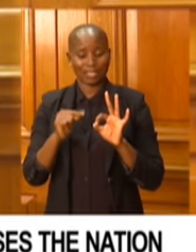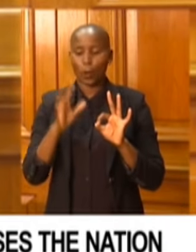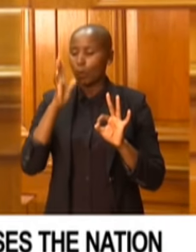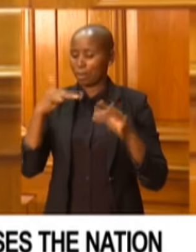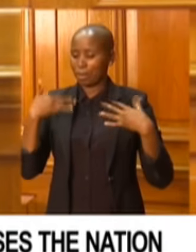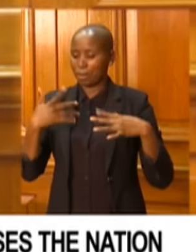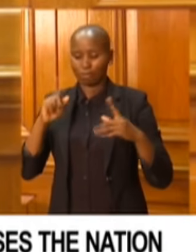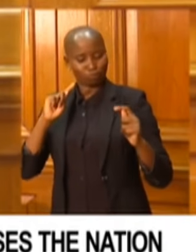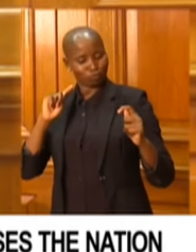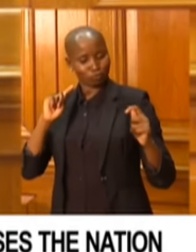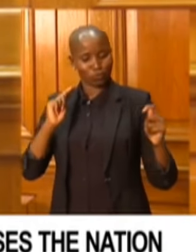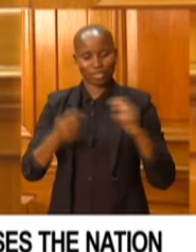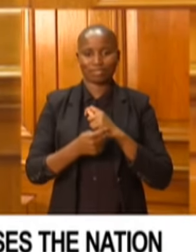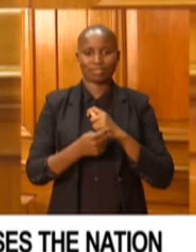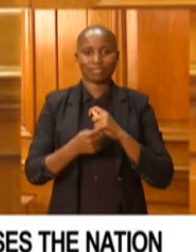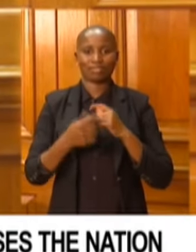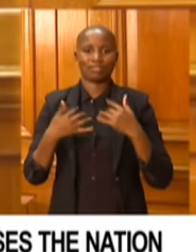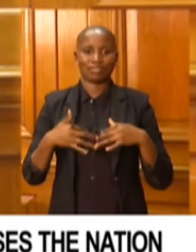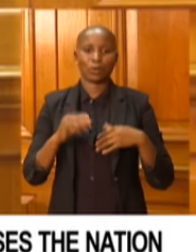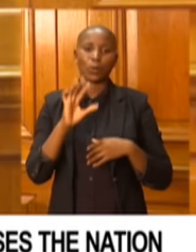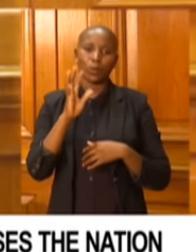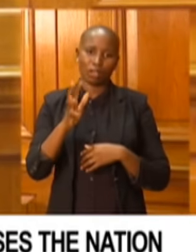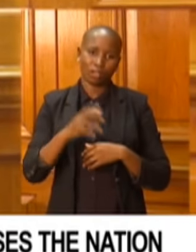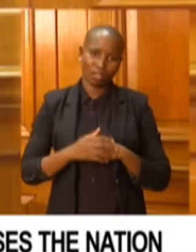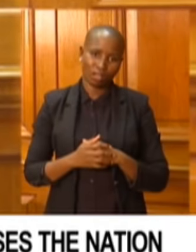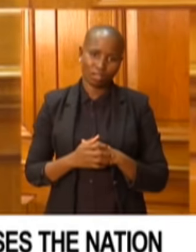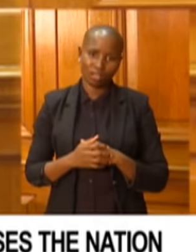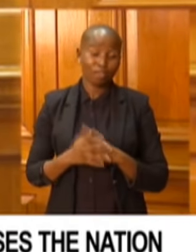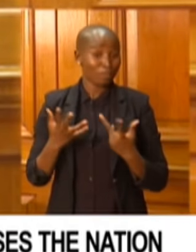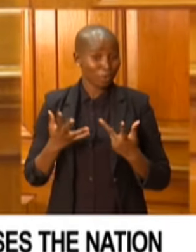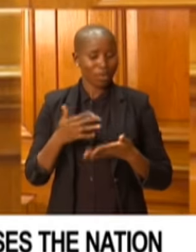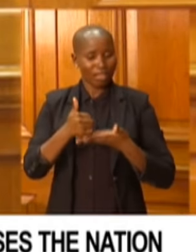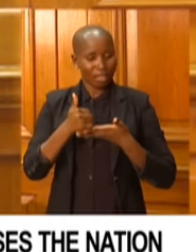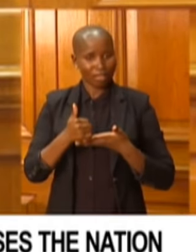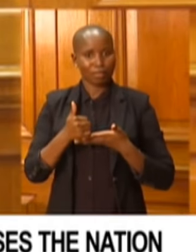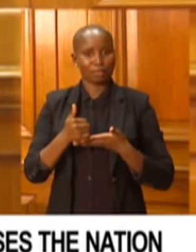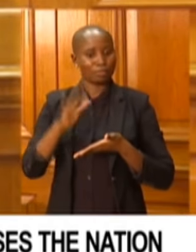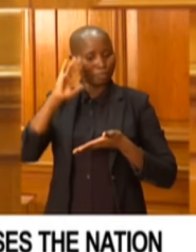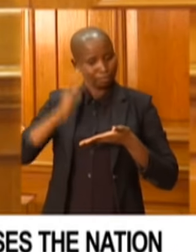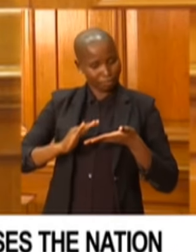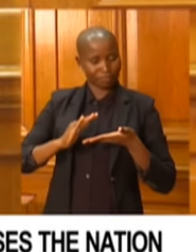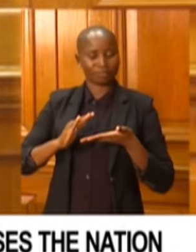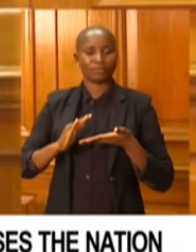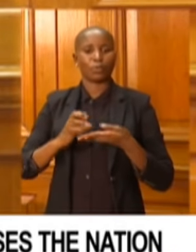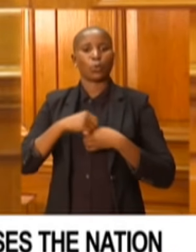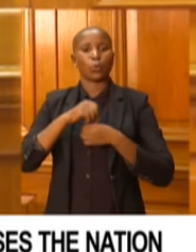changer against our fight to COVID-19.